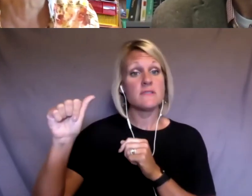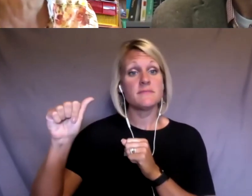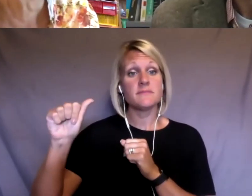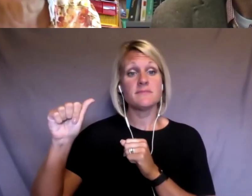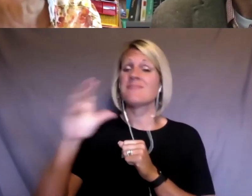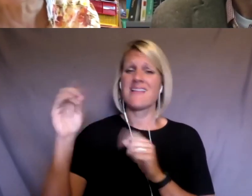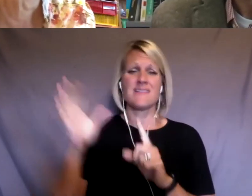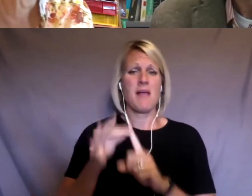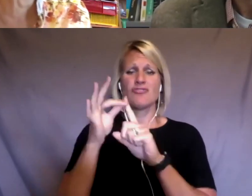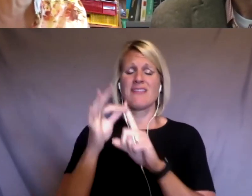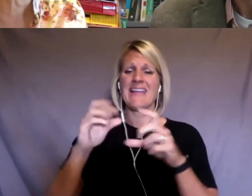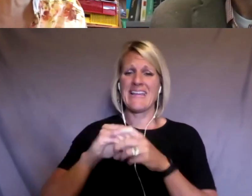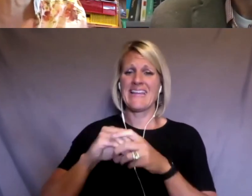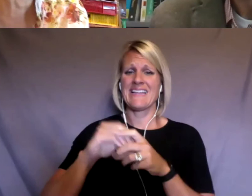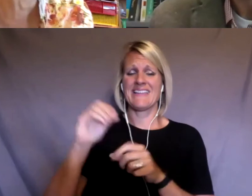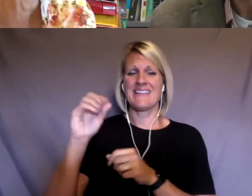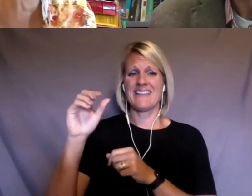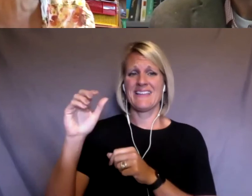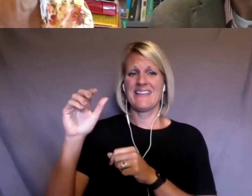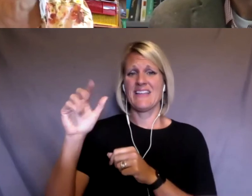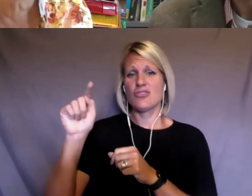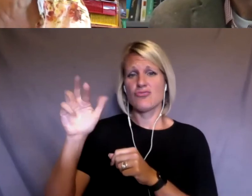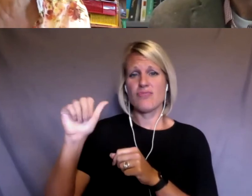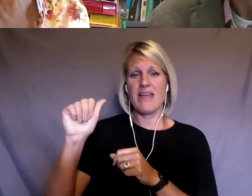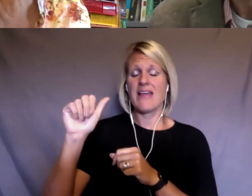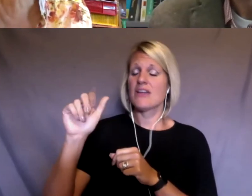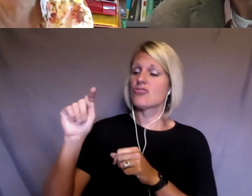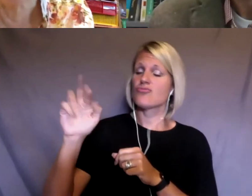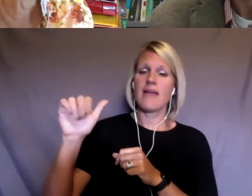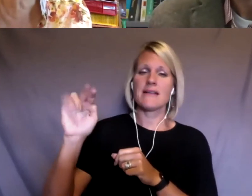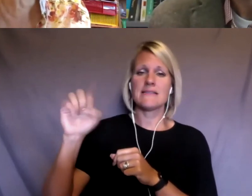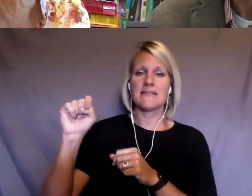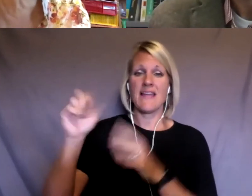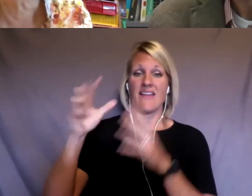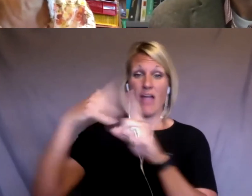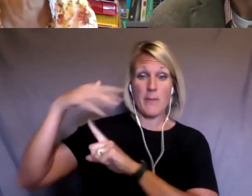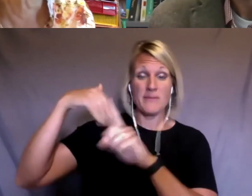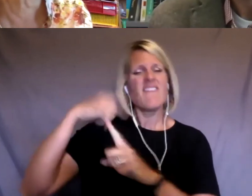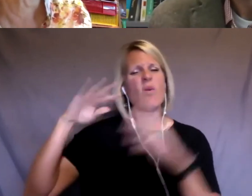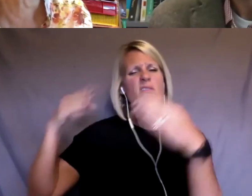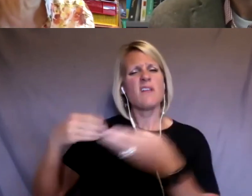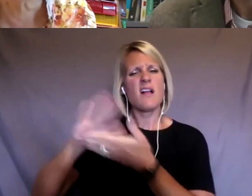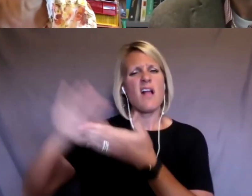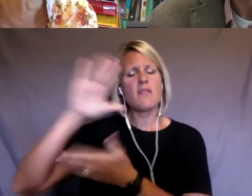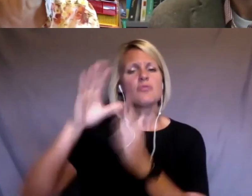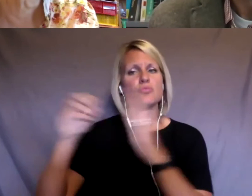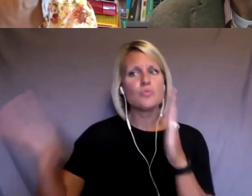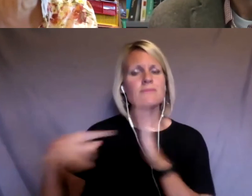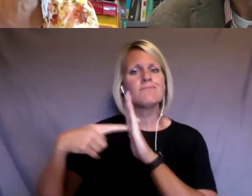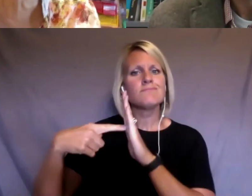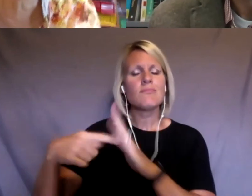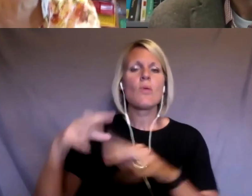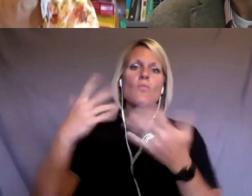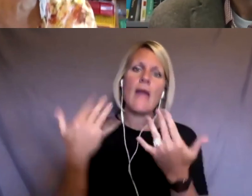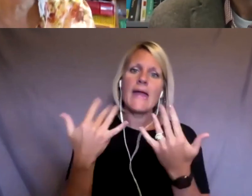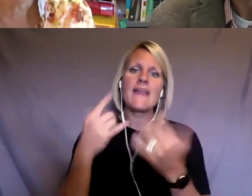especially in transit environments. I focused on college students and transit environments, waiting at the bus, being on